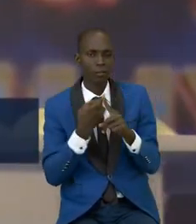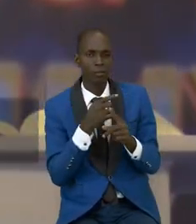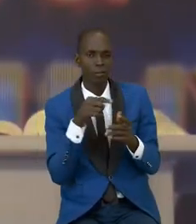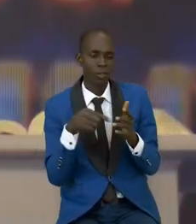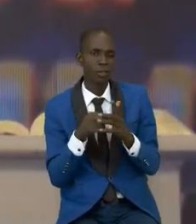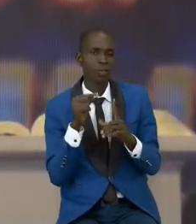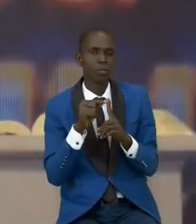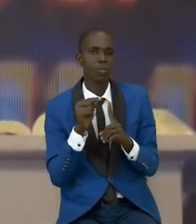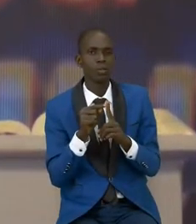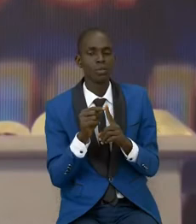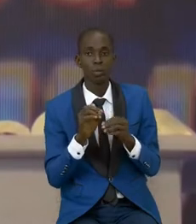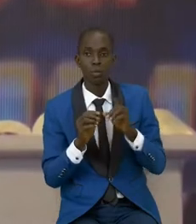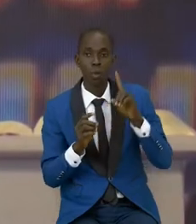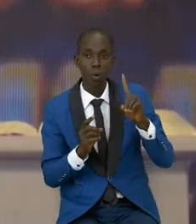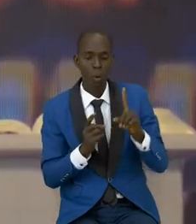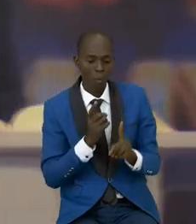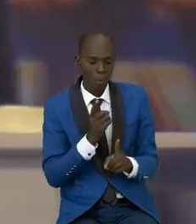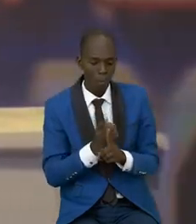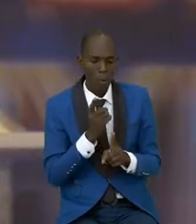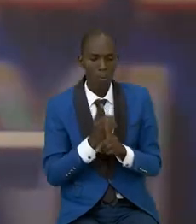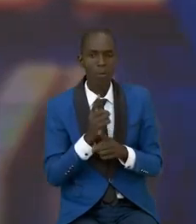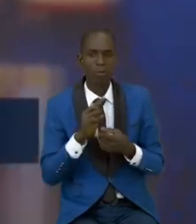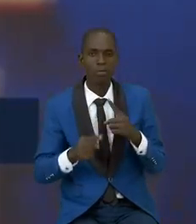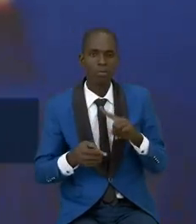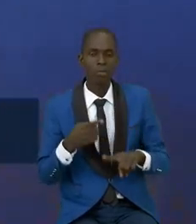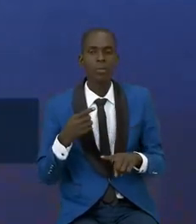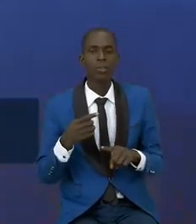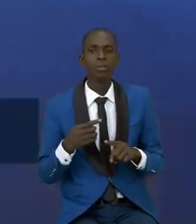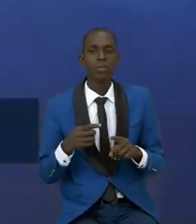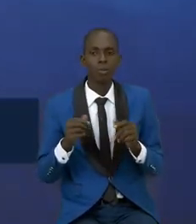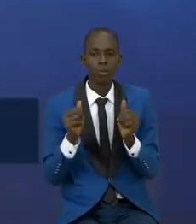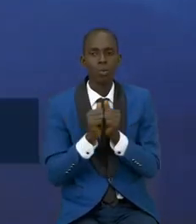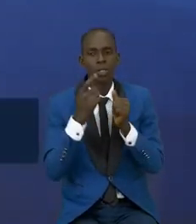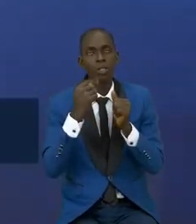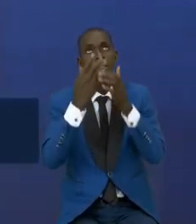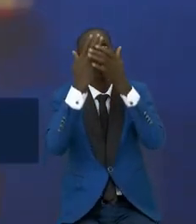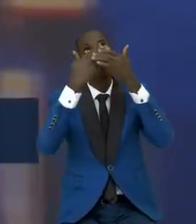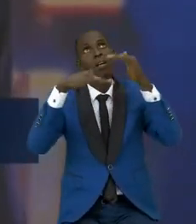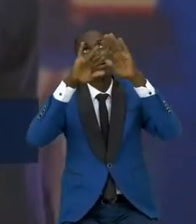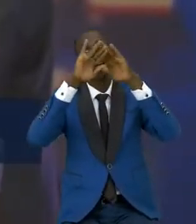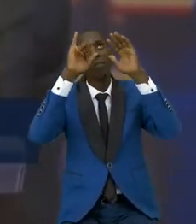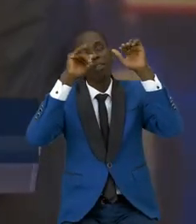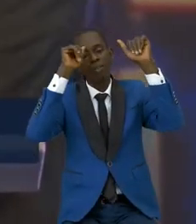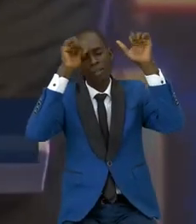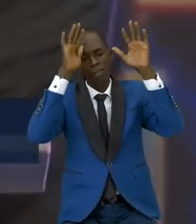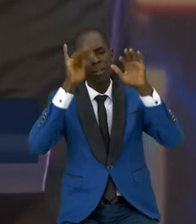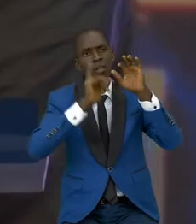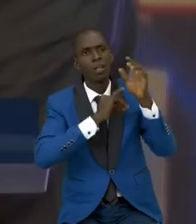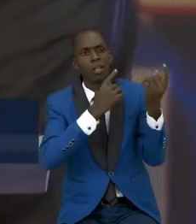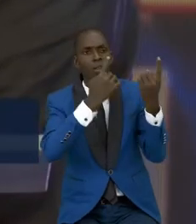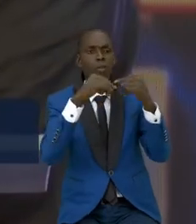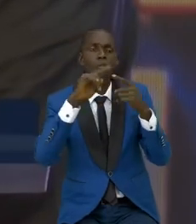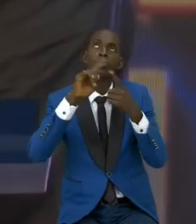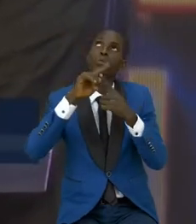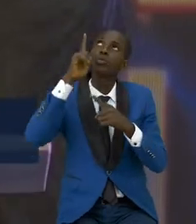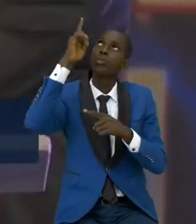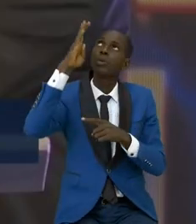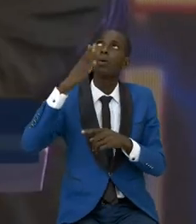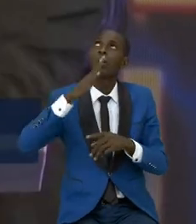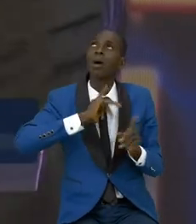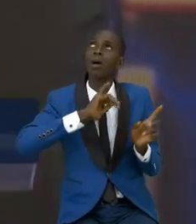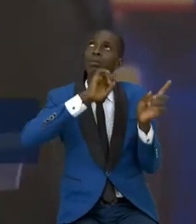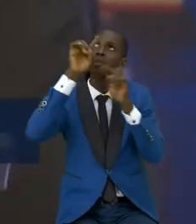one, proper relationship with the Heavenly Father. I come to God, I come to my Father, and